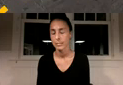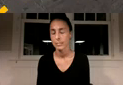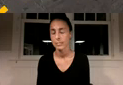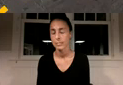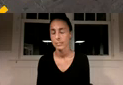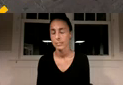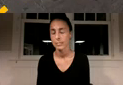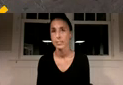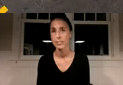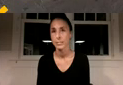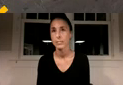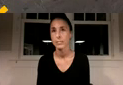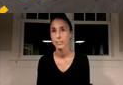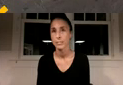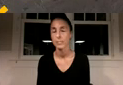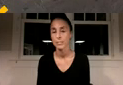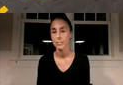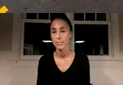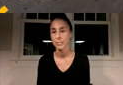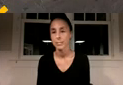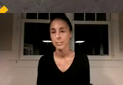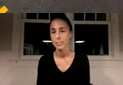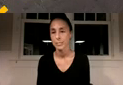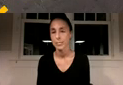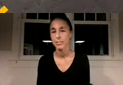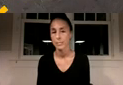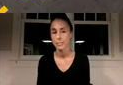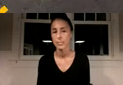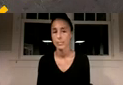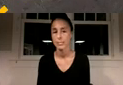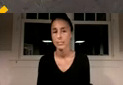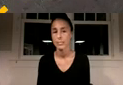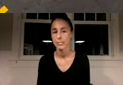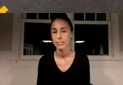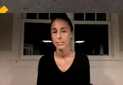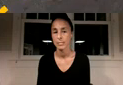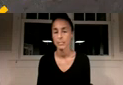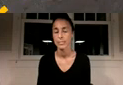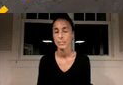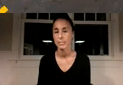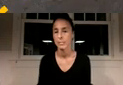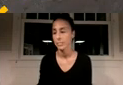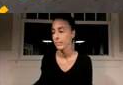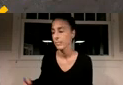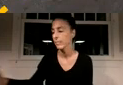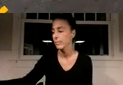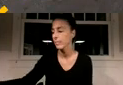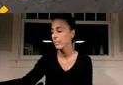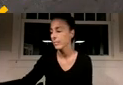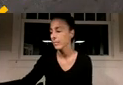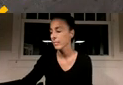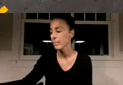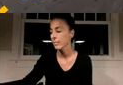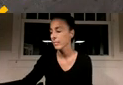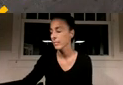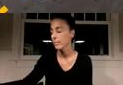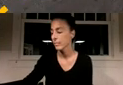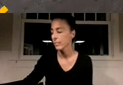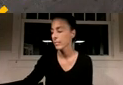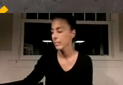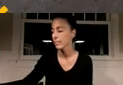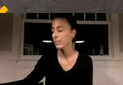of the process, when it goes to the Planning Commission, that's when a large part of that discussion is going to be had.